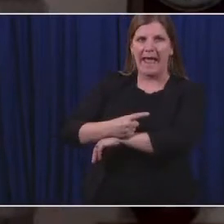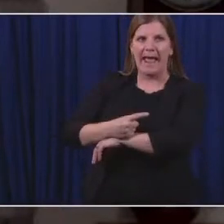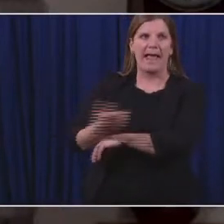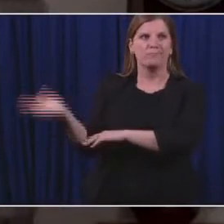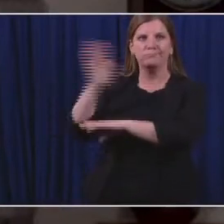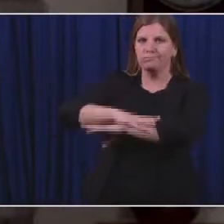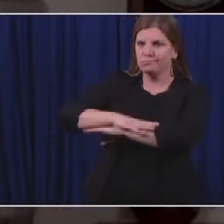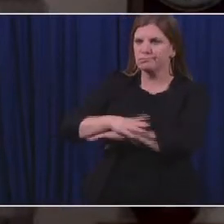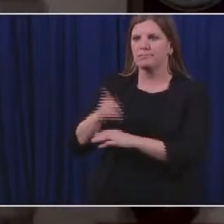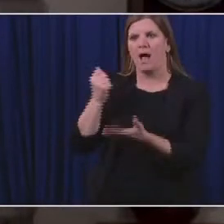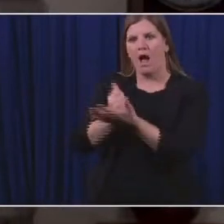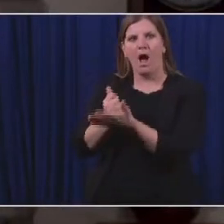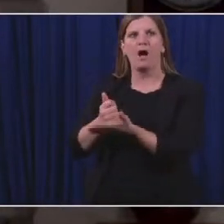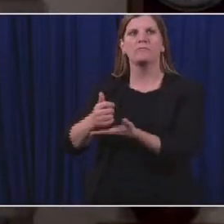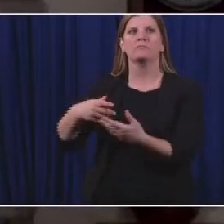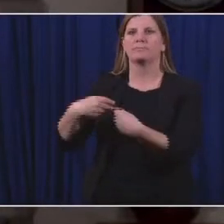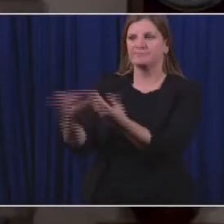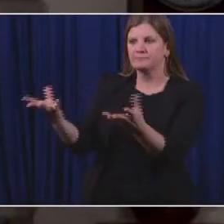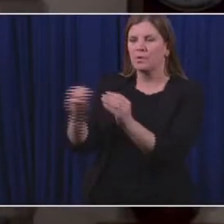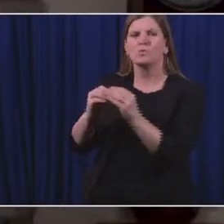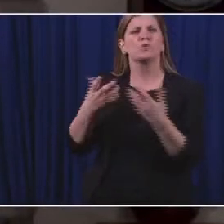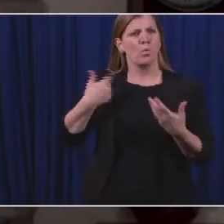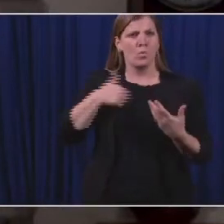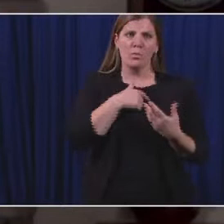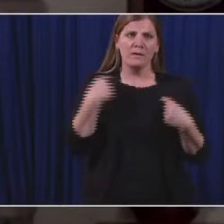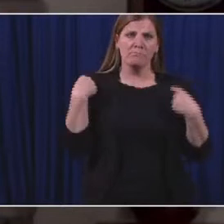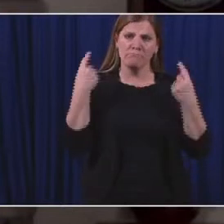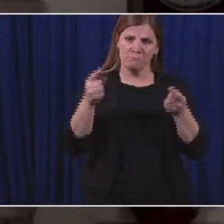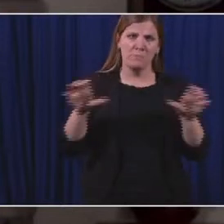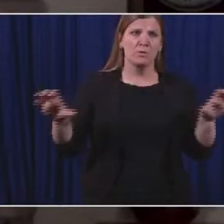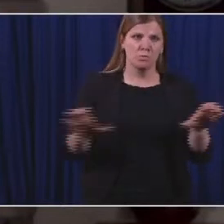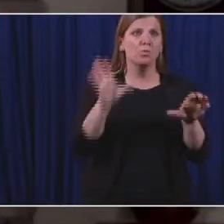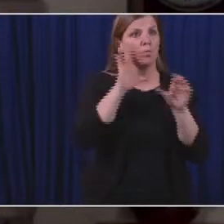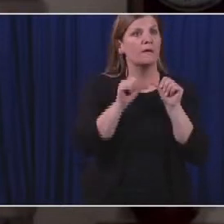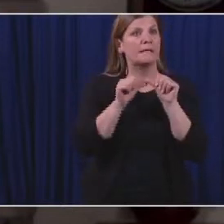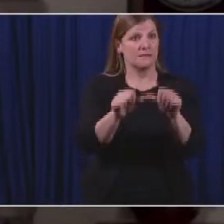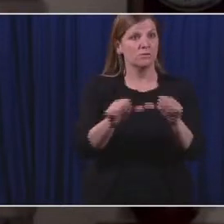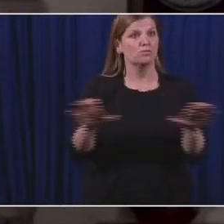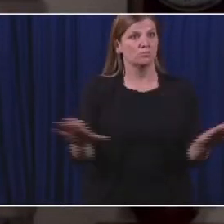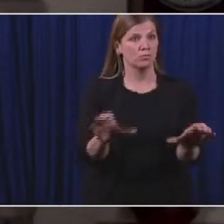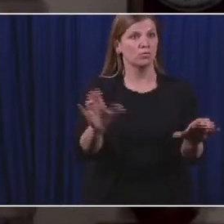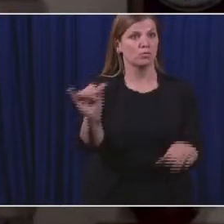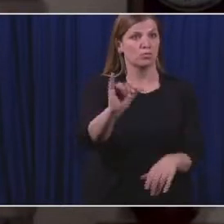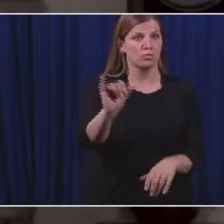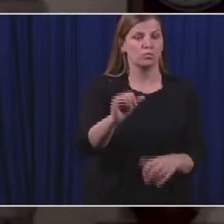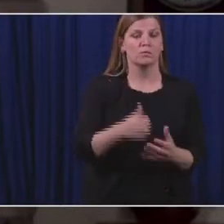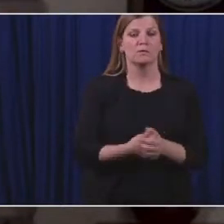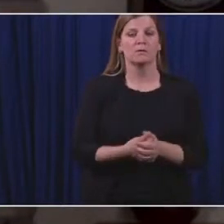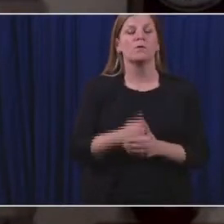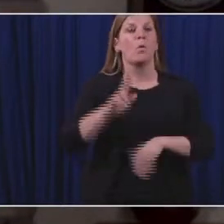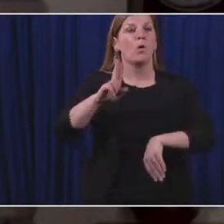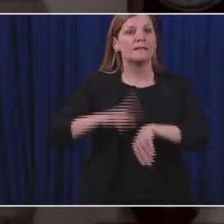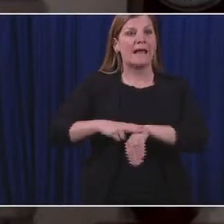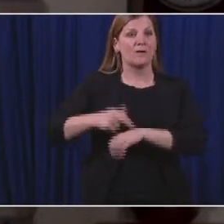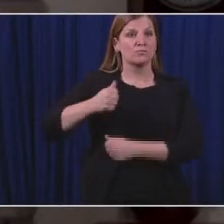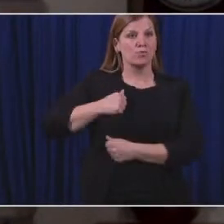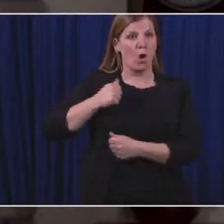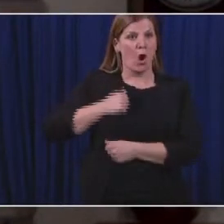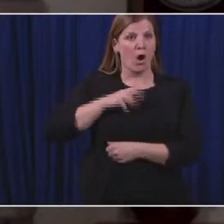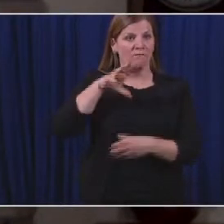that all over the state of Ohio. The Guard gets involved in nursing homes.